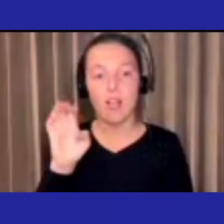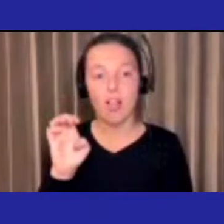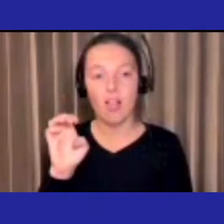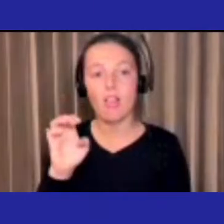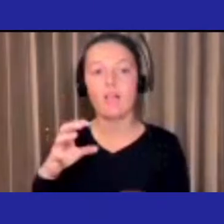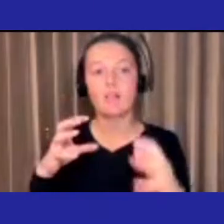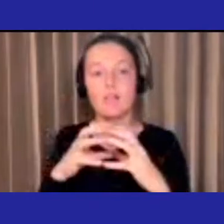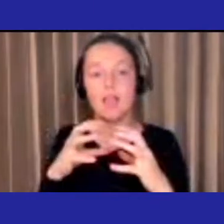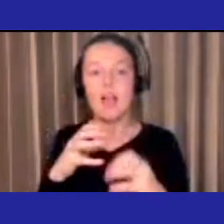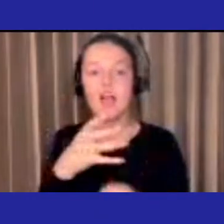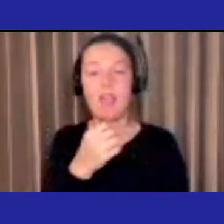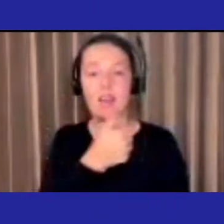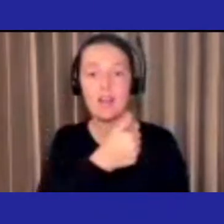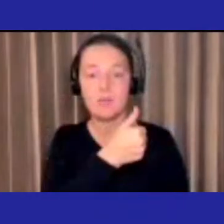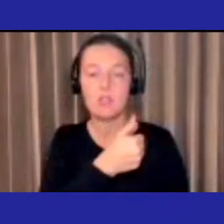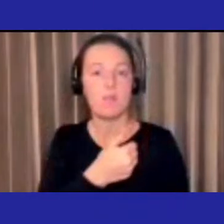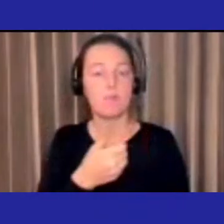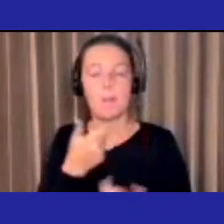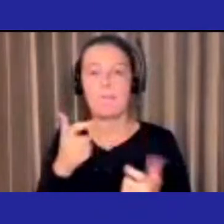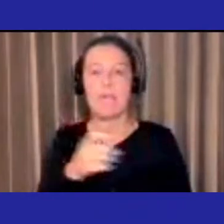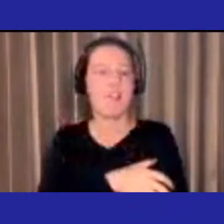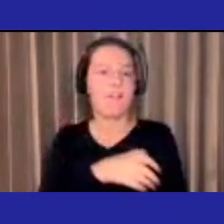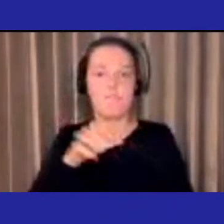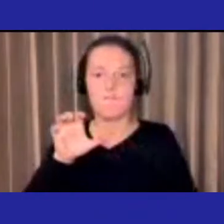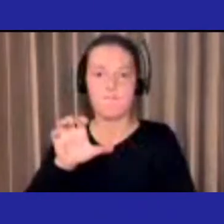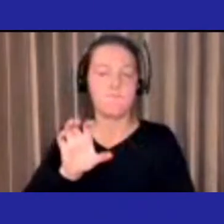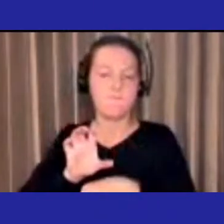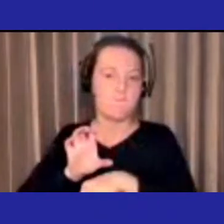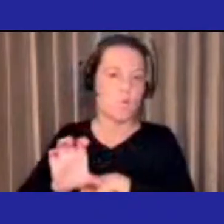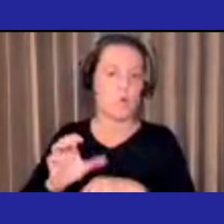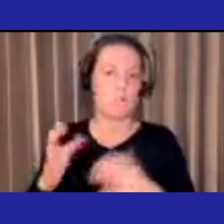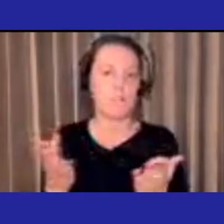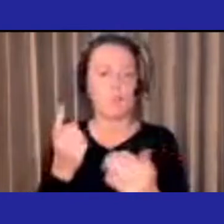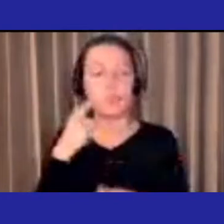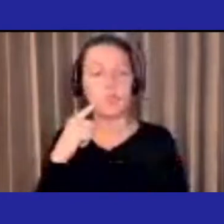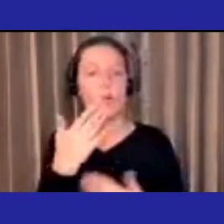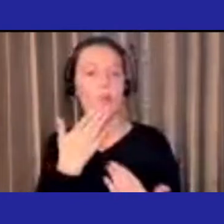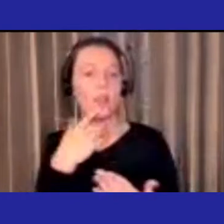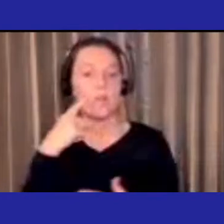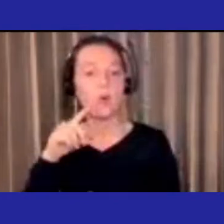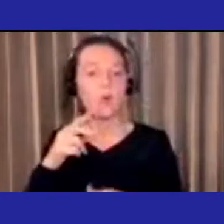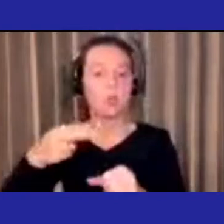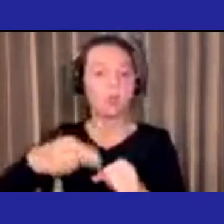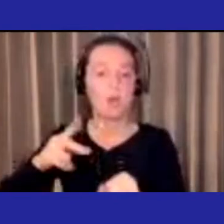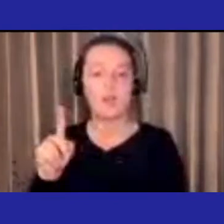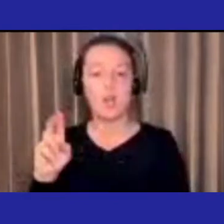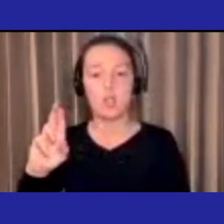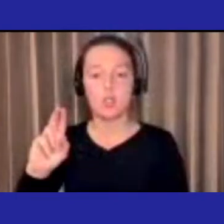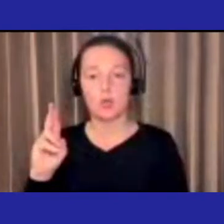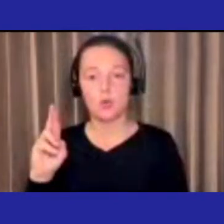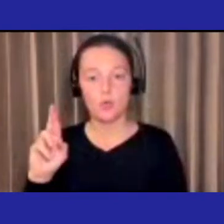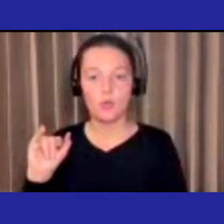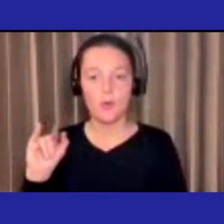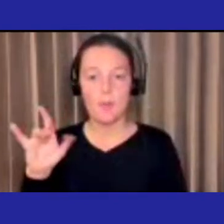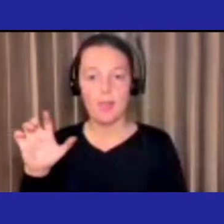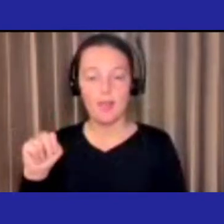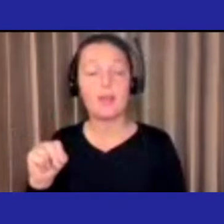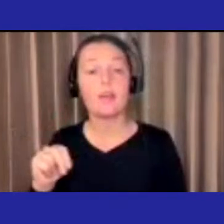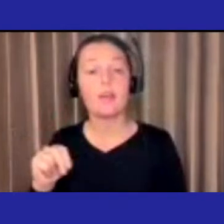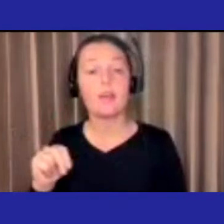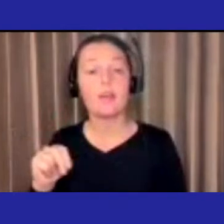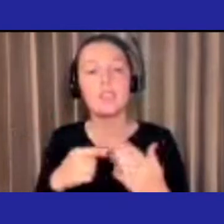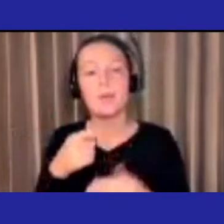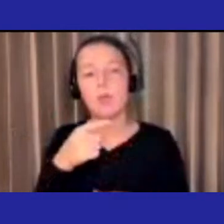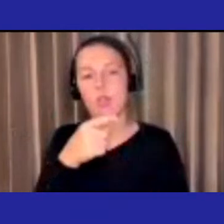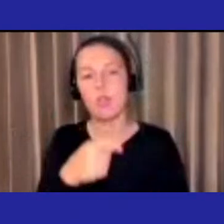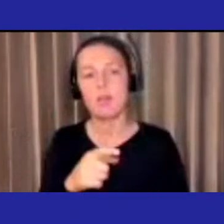at Health and Hospital. So thank you for joining, Dr. Rivlin. So some of the work here is really focused on how